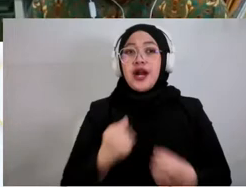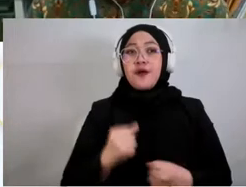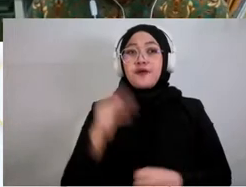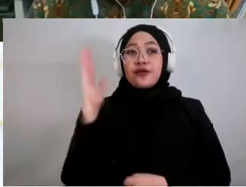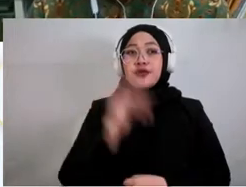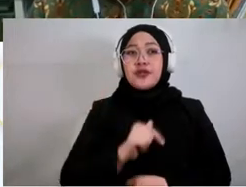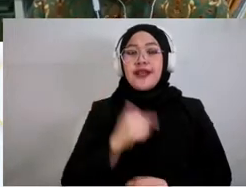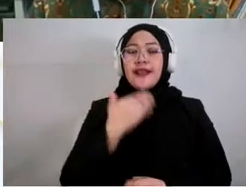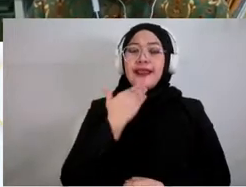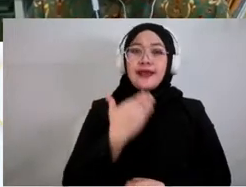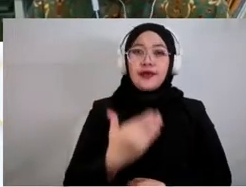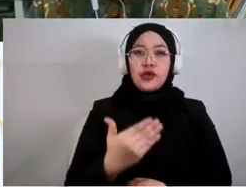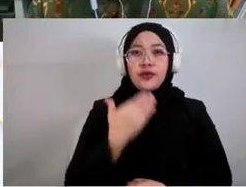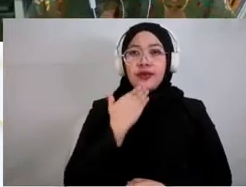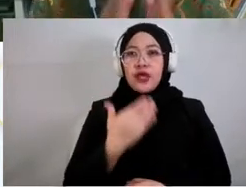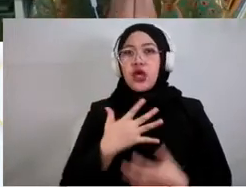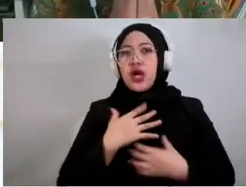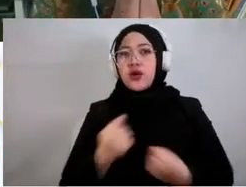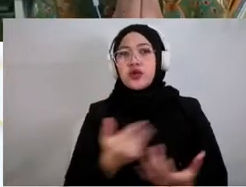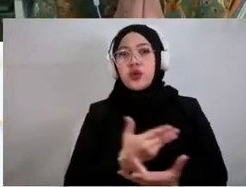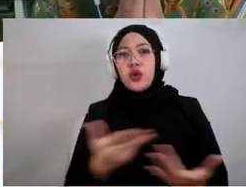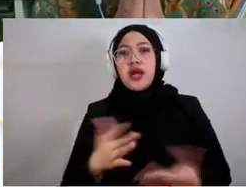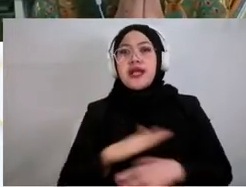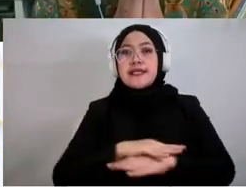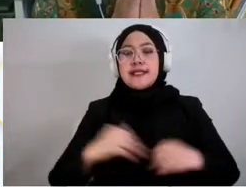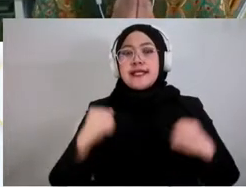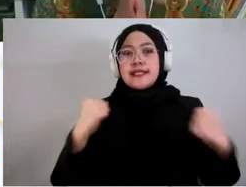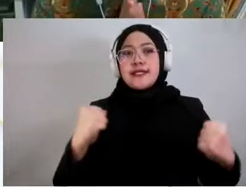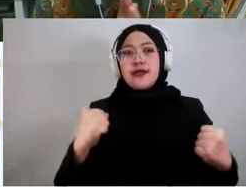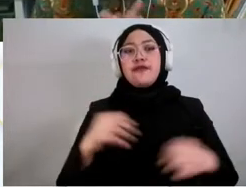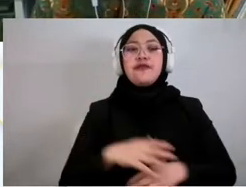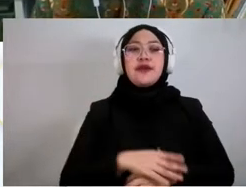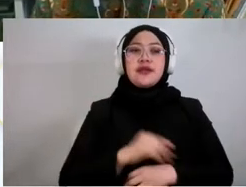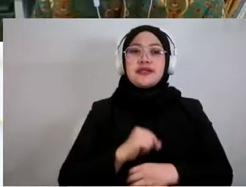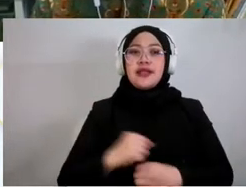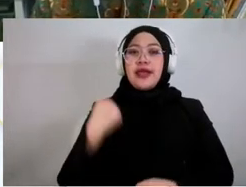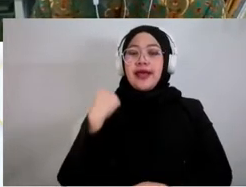Once again, thank you. I hope that you all stay safe, stay healthy wherever you